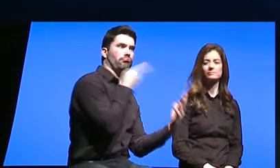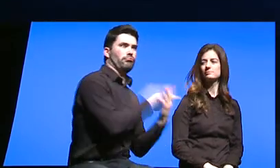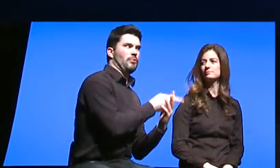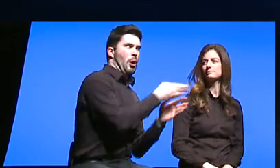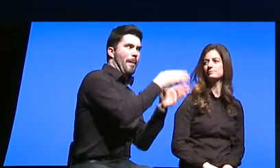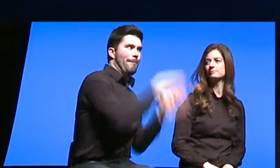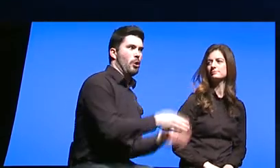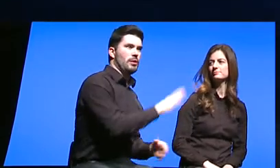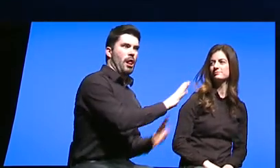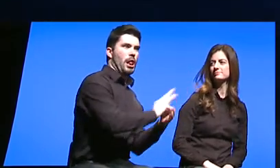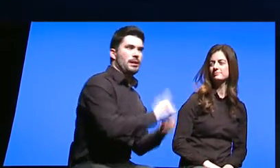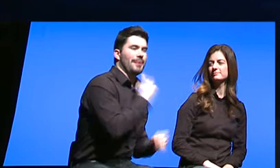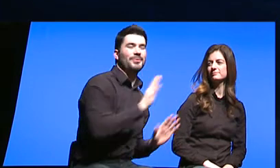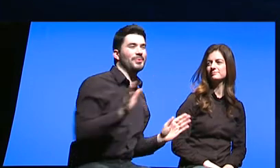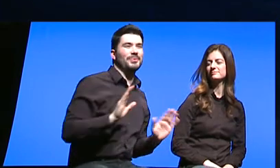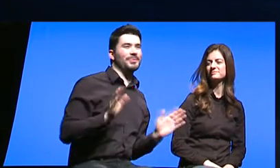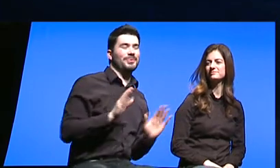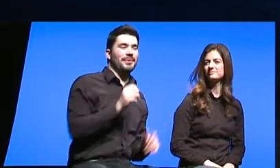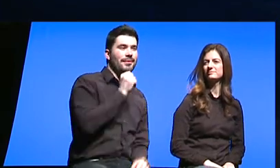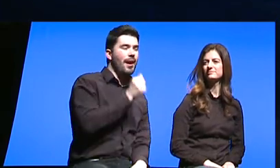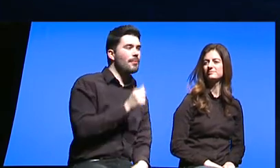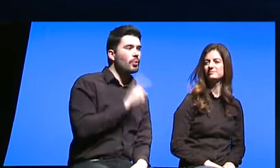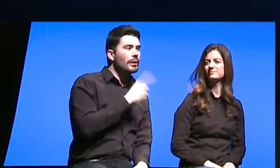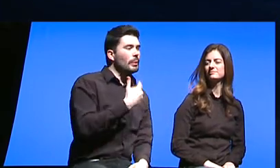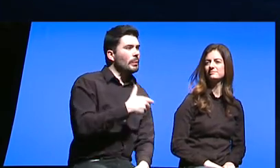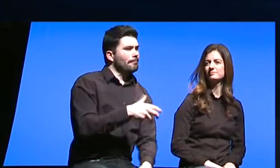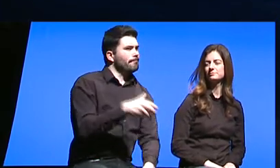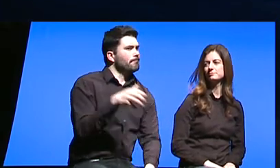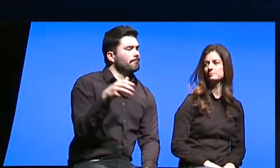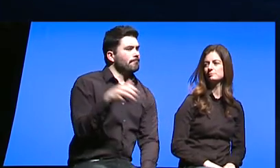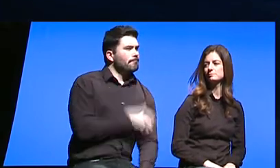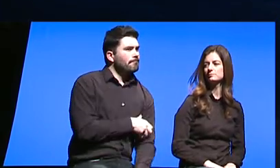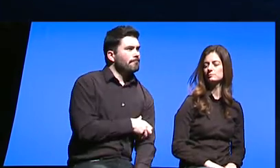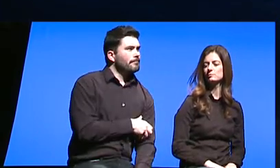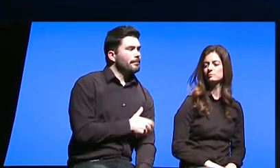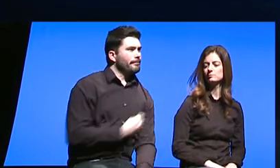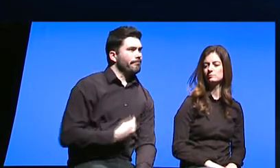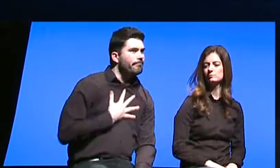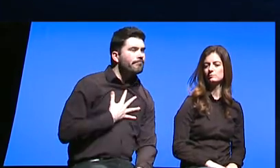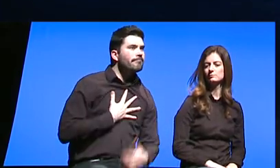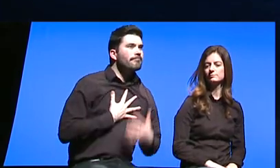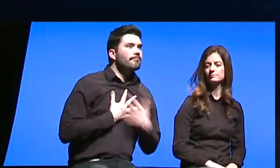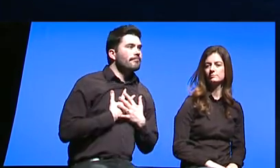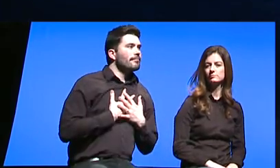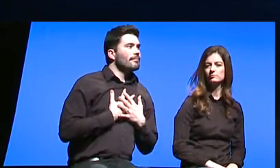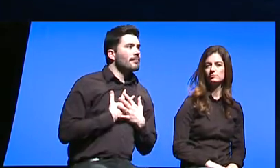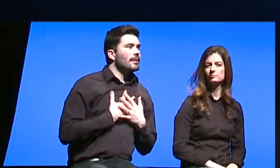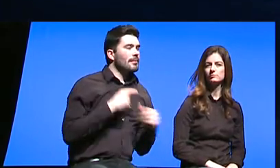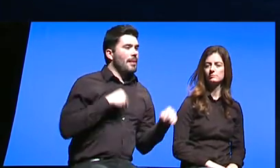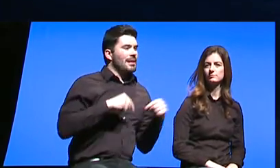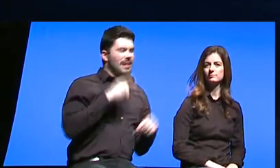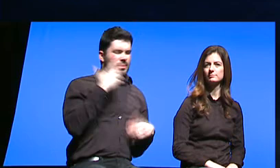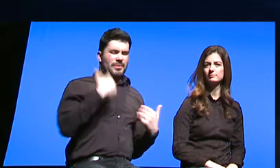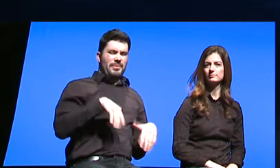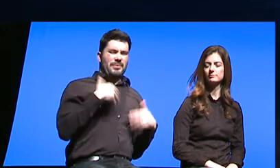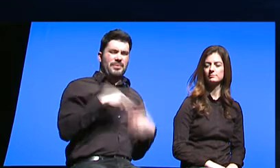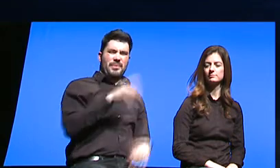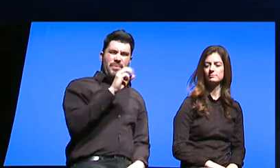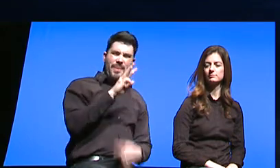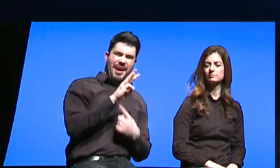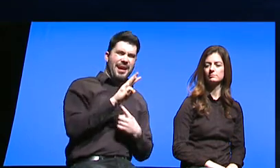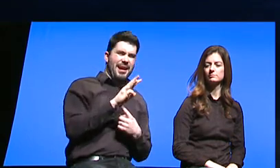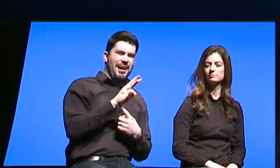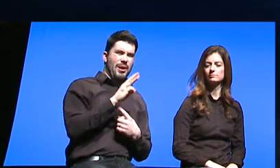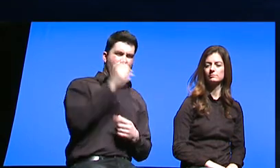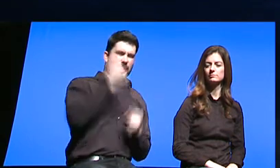doing that. But it was just really powerful and really made me go back in the script again and see, wow, this is why this person